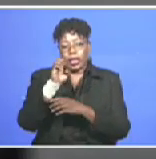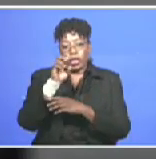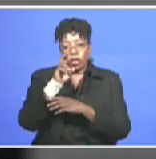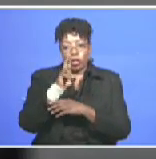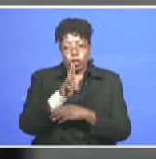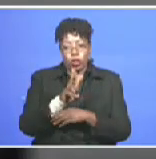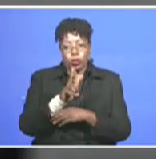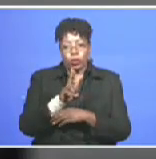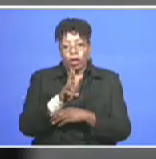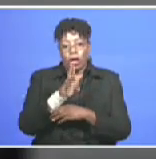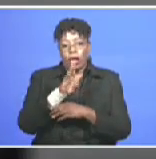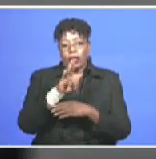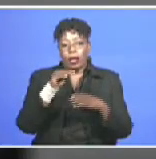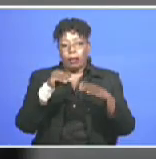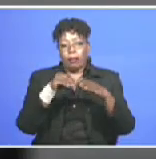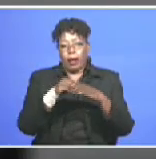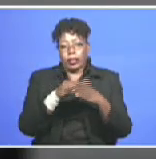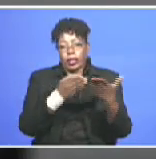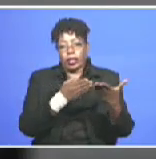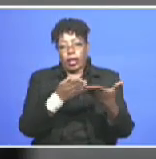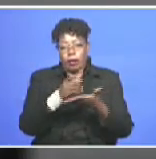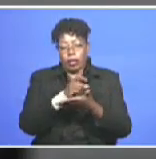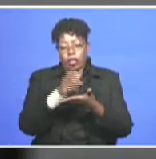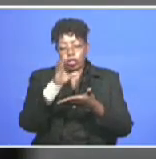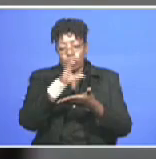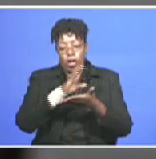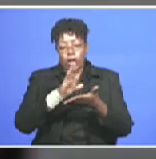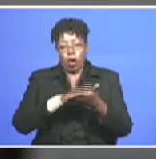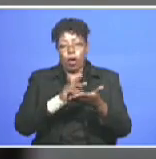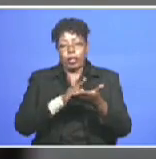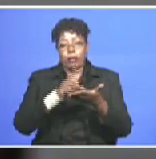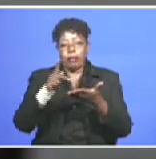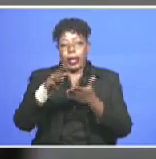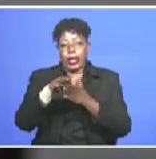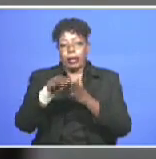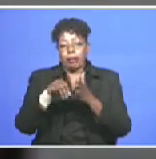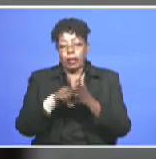The bloc's banks will have to carry out additional checks on payments involving entities from listed jurisdictions.